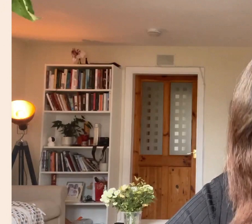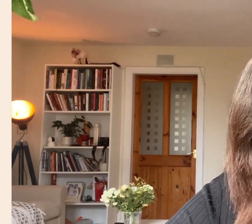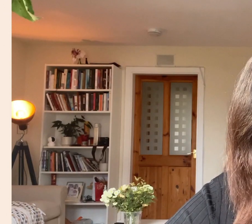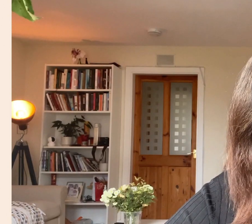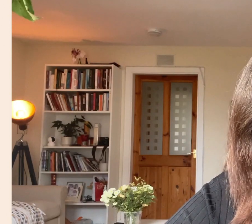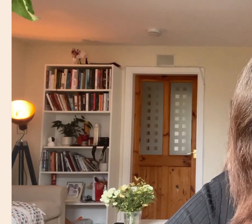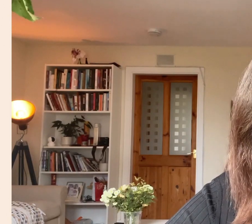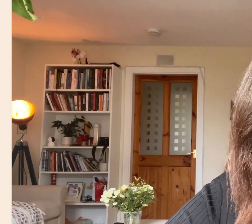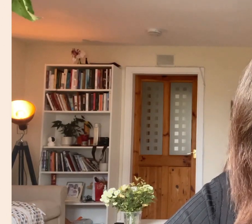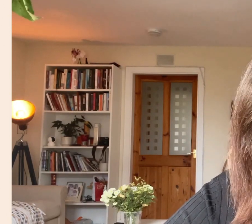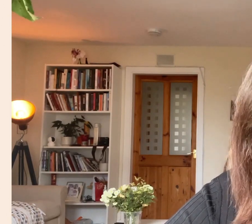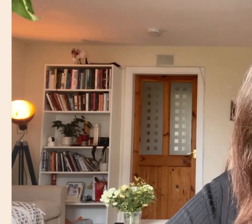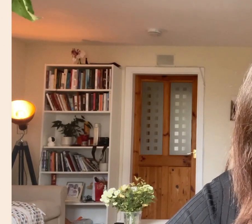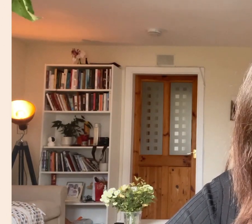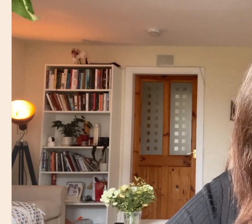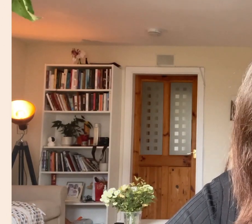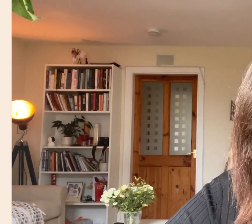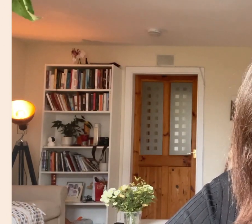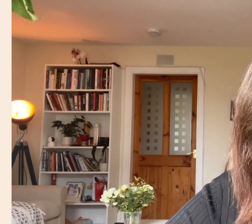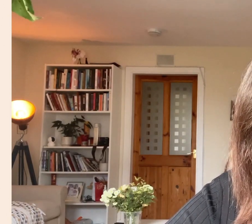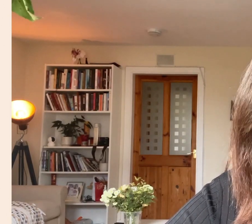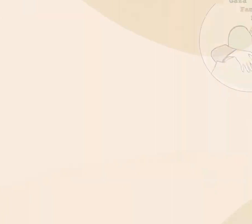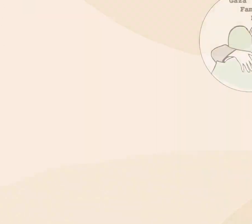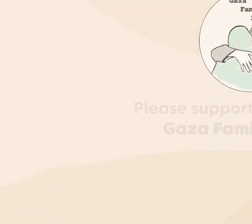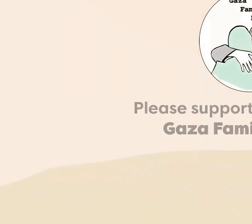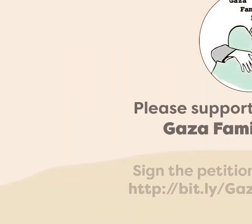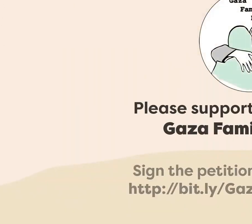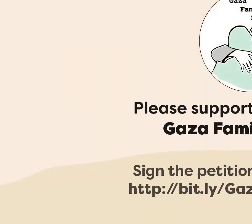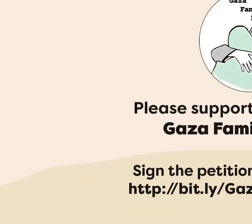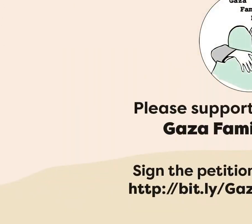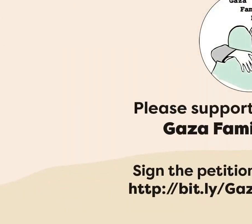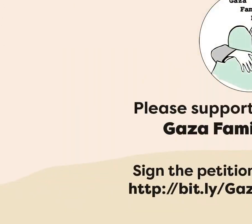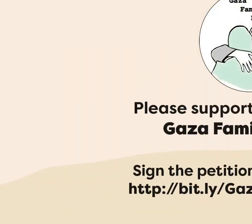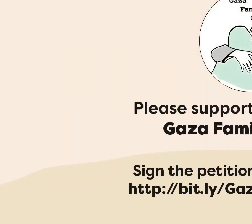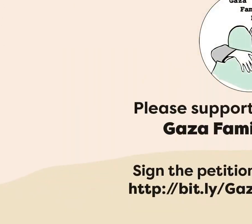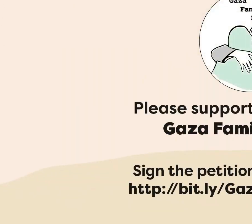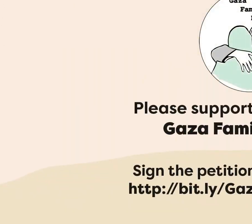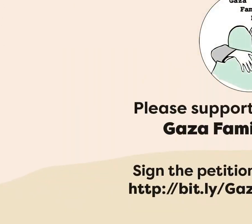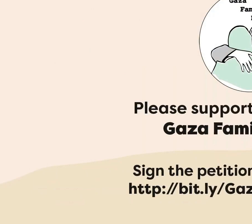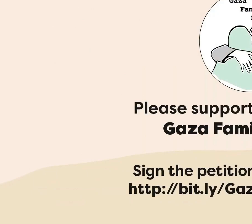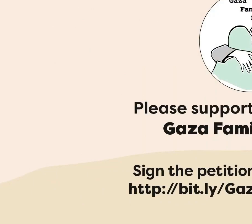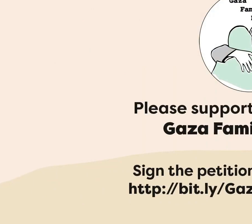We need a Gaza family scheme in the UK.